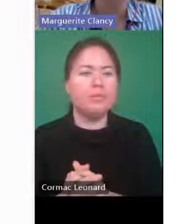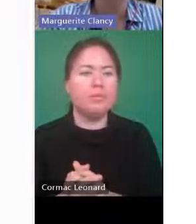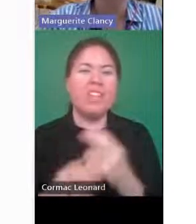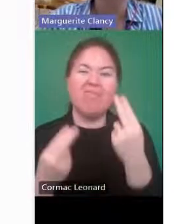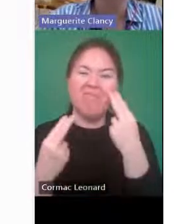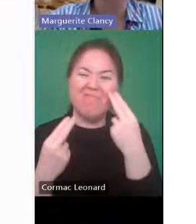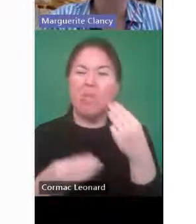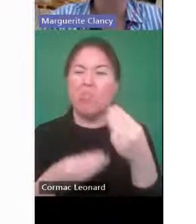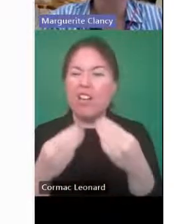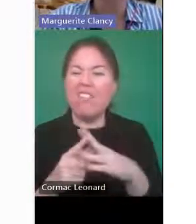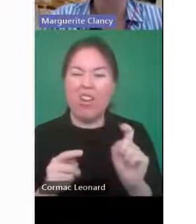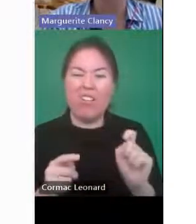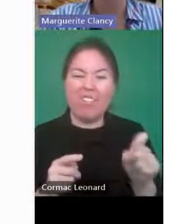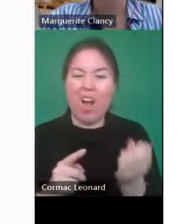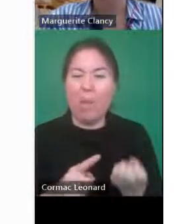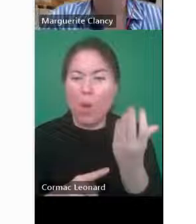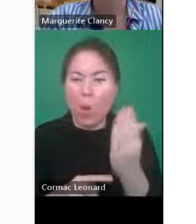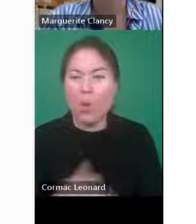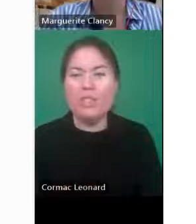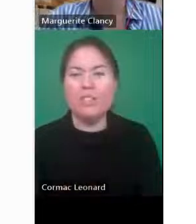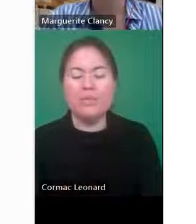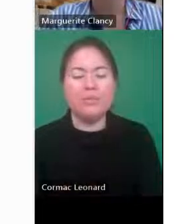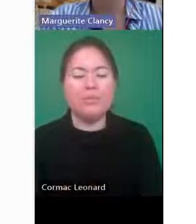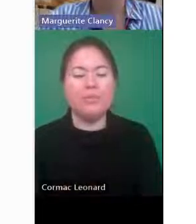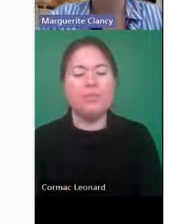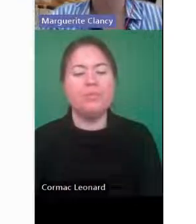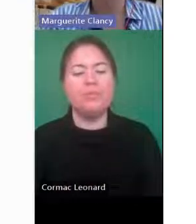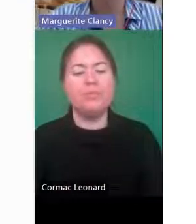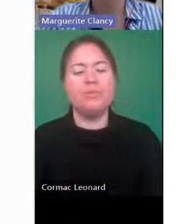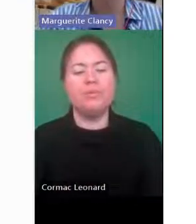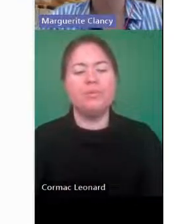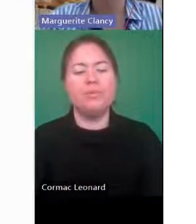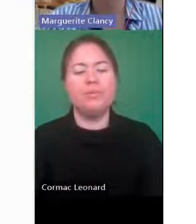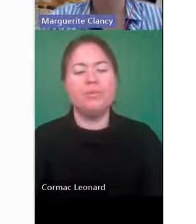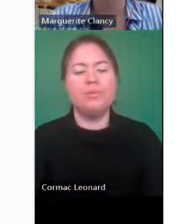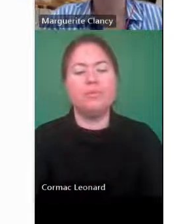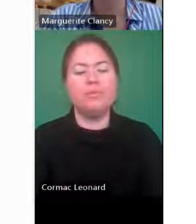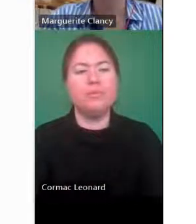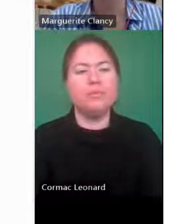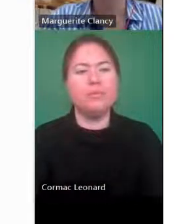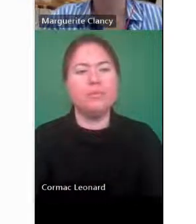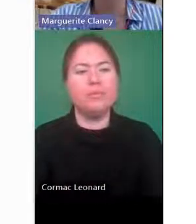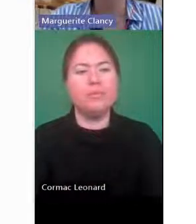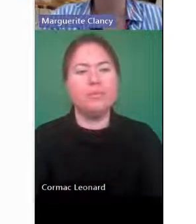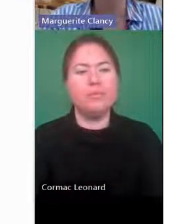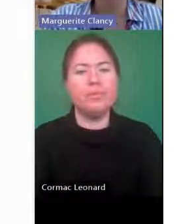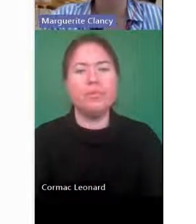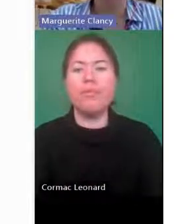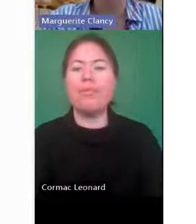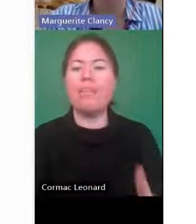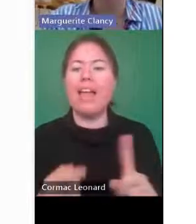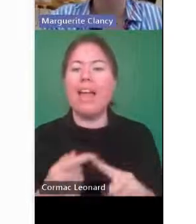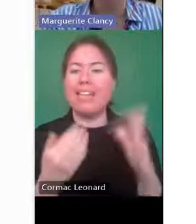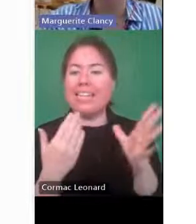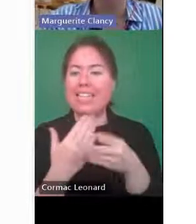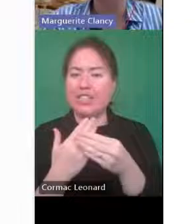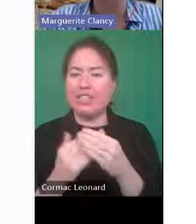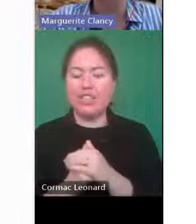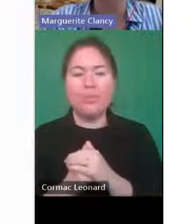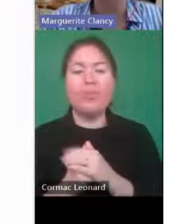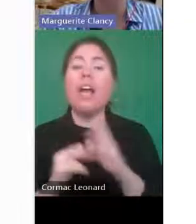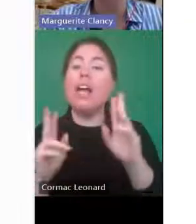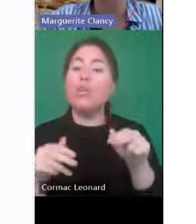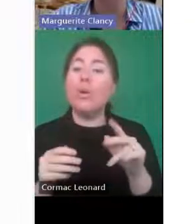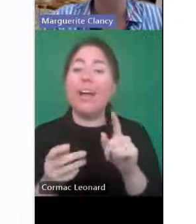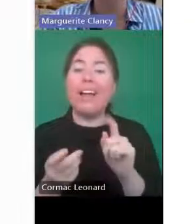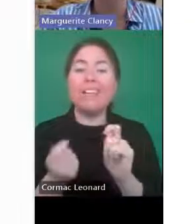processes for uploading a document. And you can attach that. There's also the ability to create a PDF at